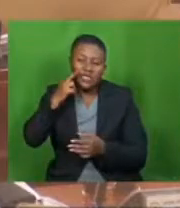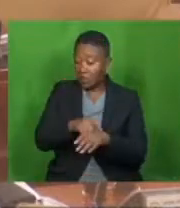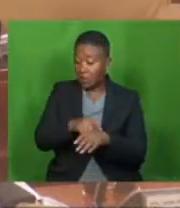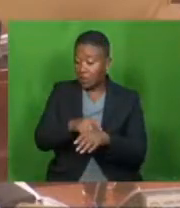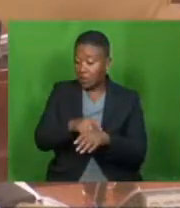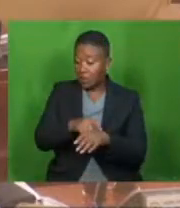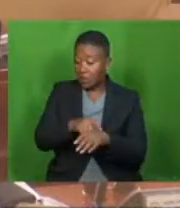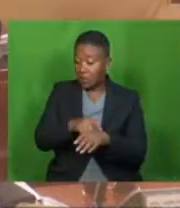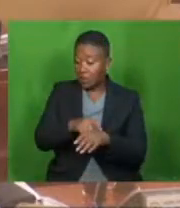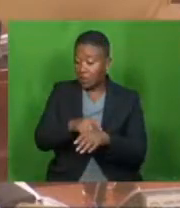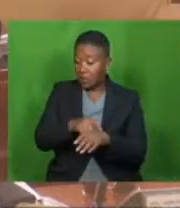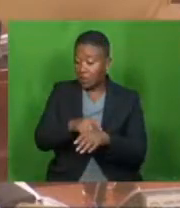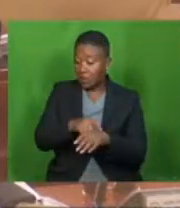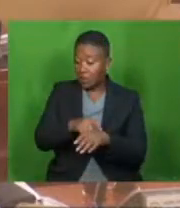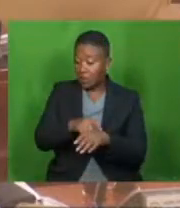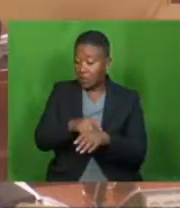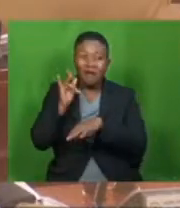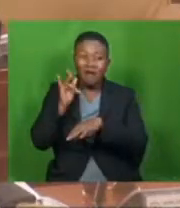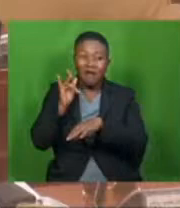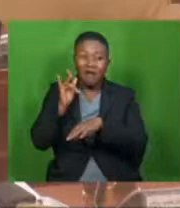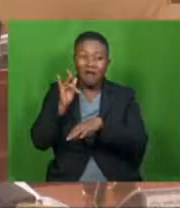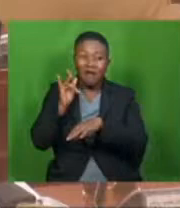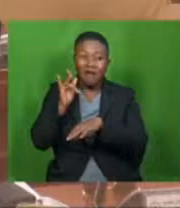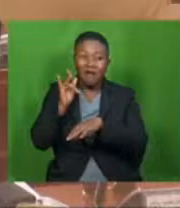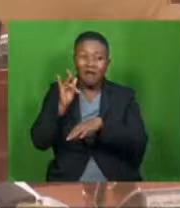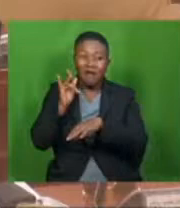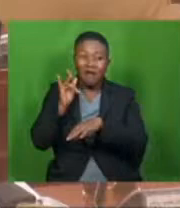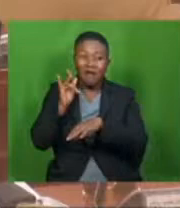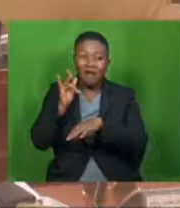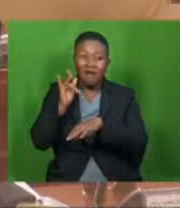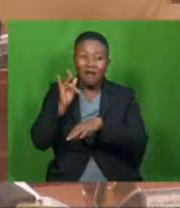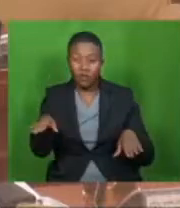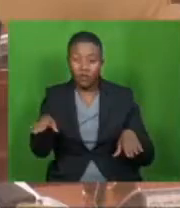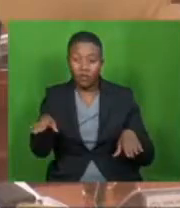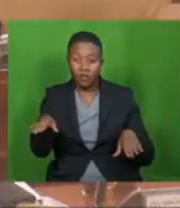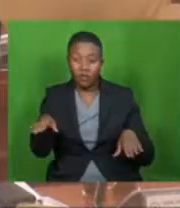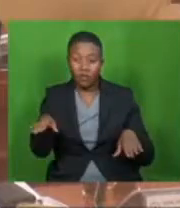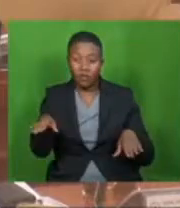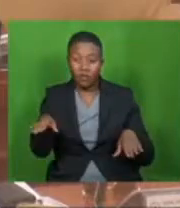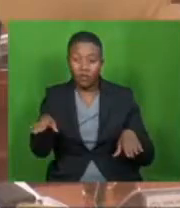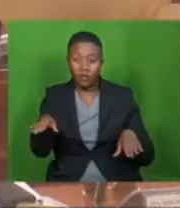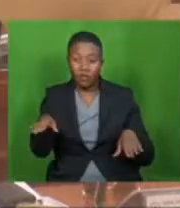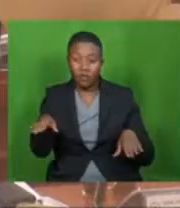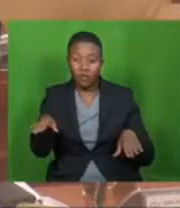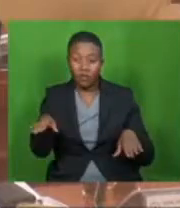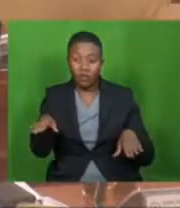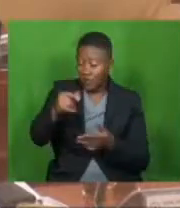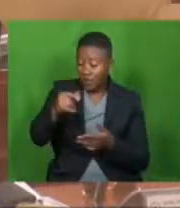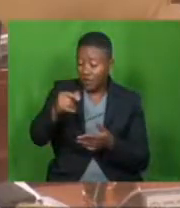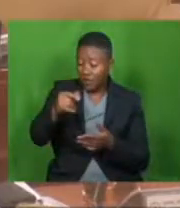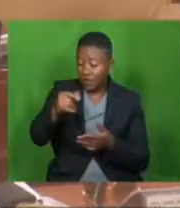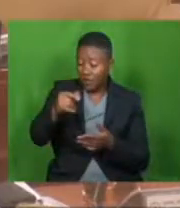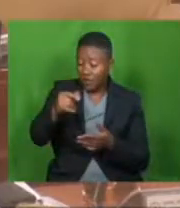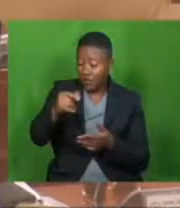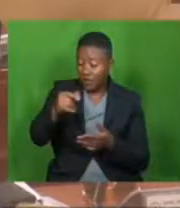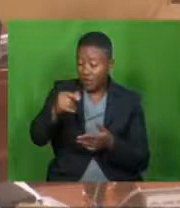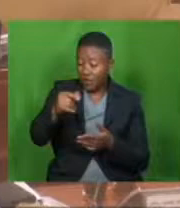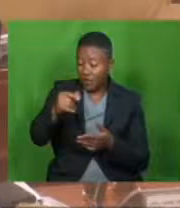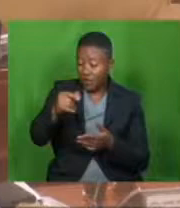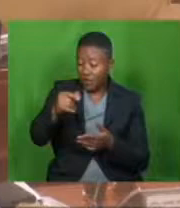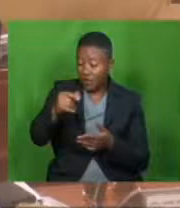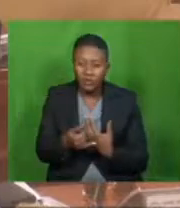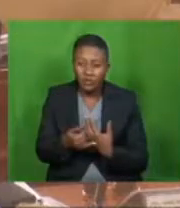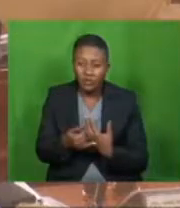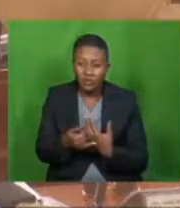it may affect the water levels in the dam. And so as part of the Green Ghana project, I'm also, because